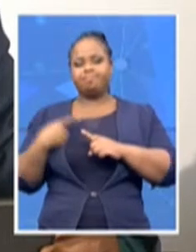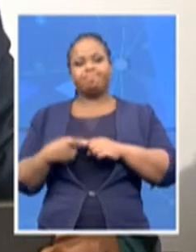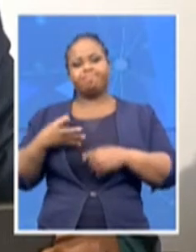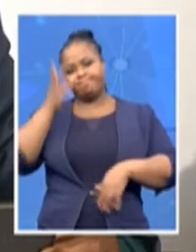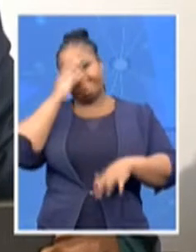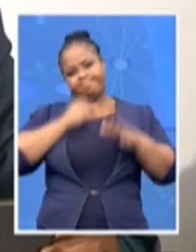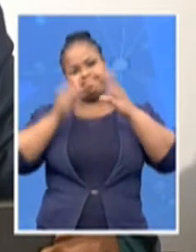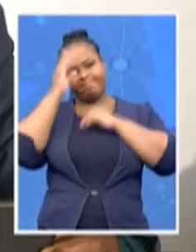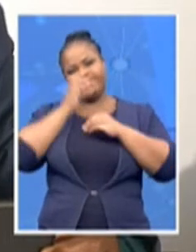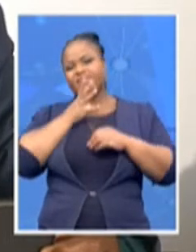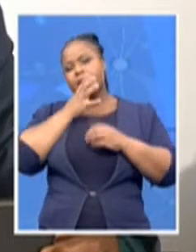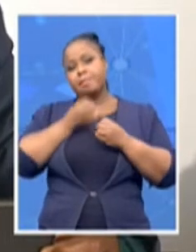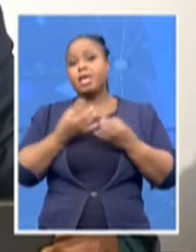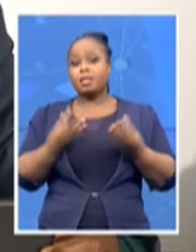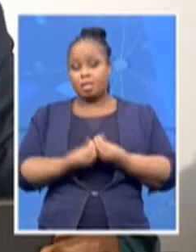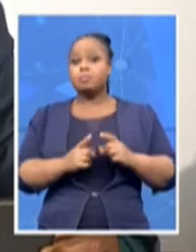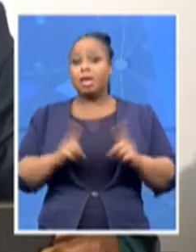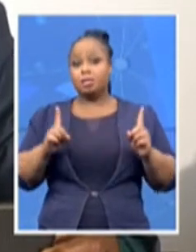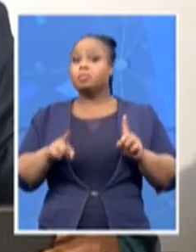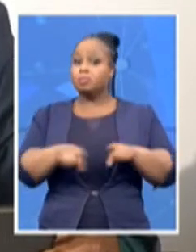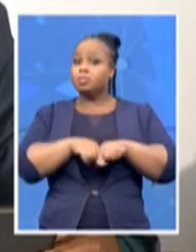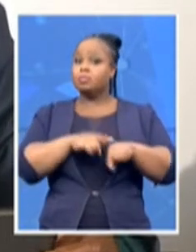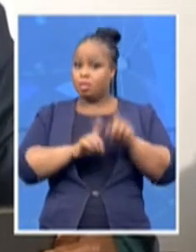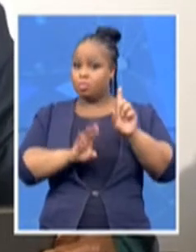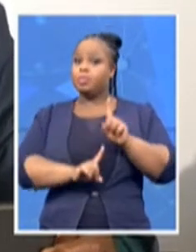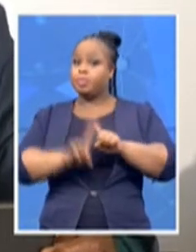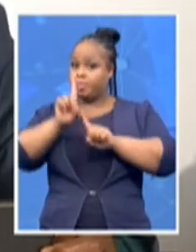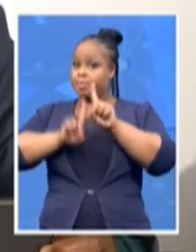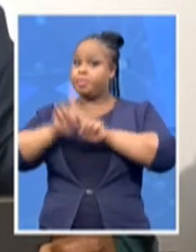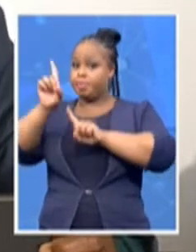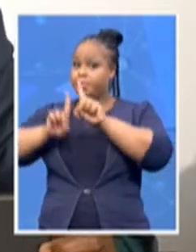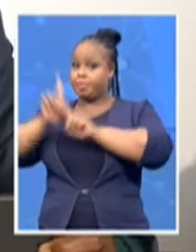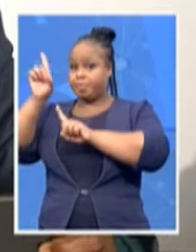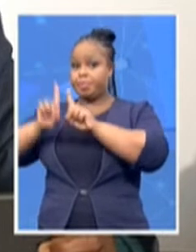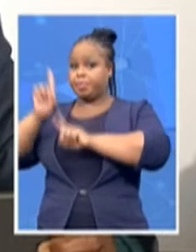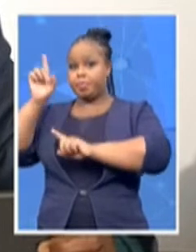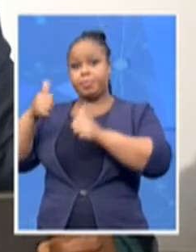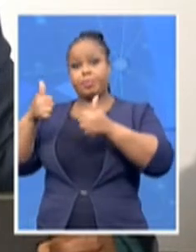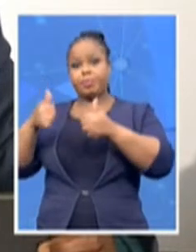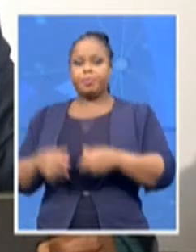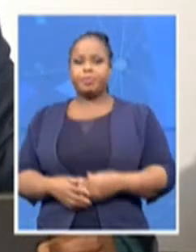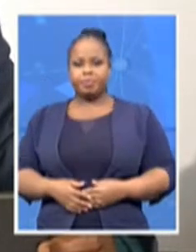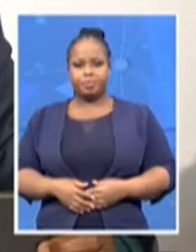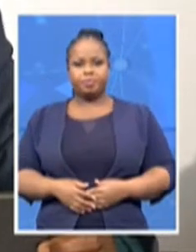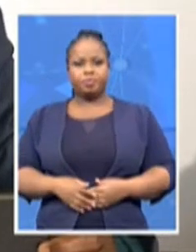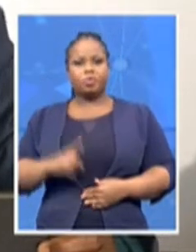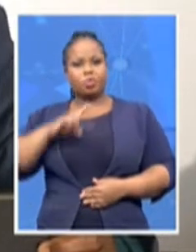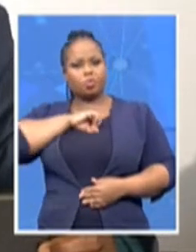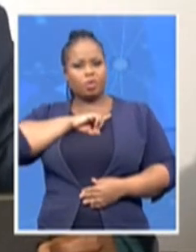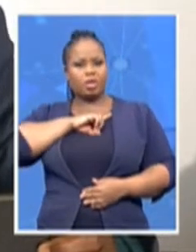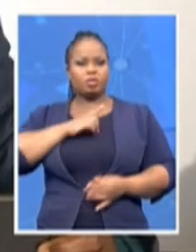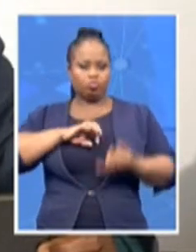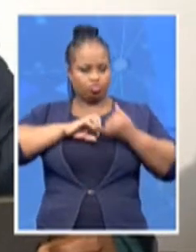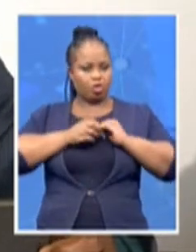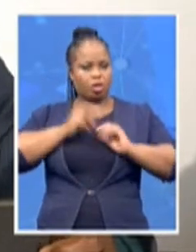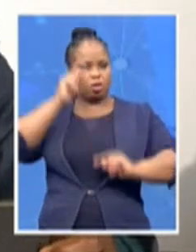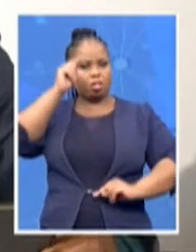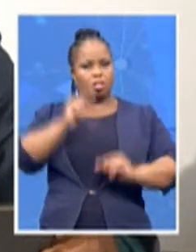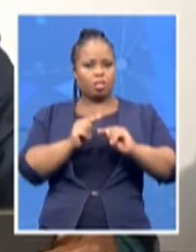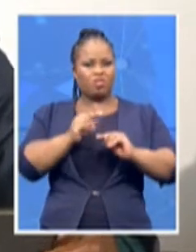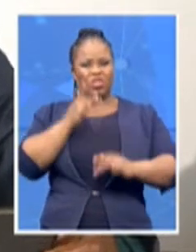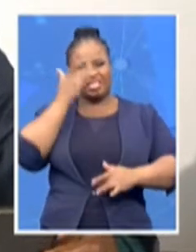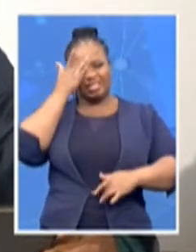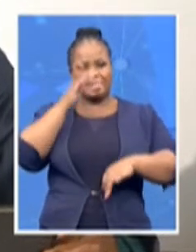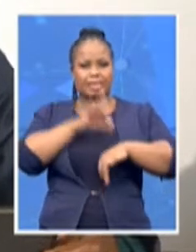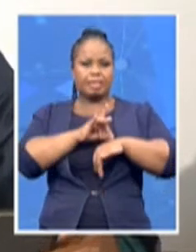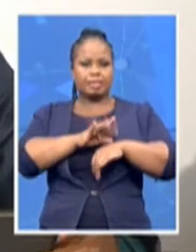We're making progress in the fight to contain the disease. But also, we are now making progress